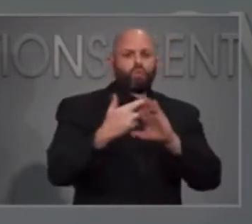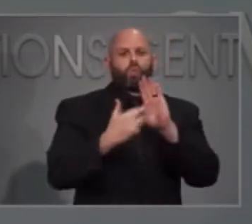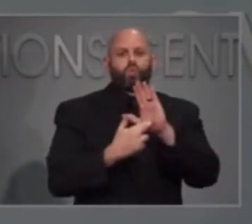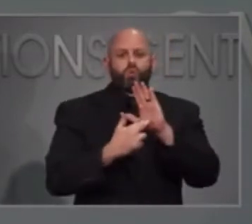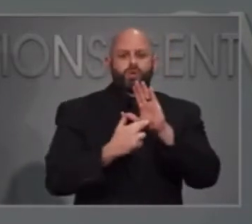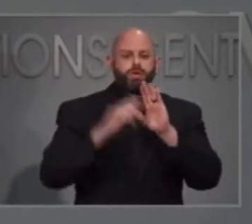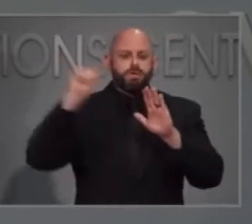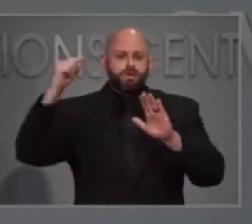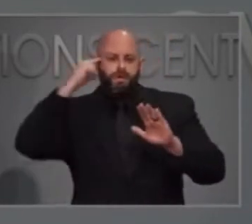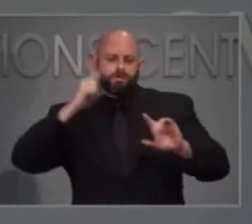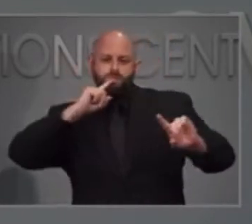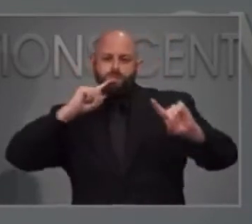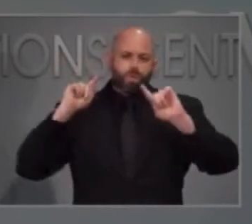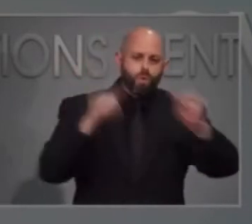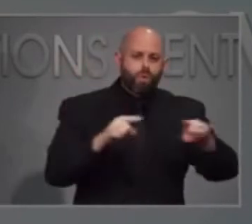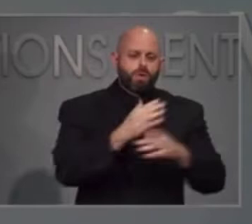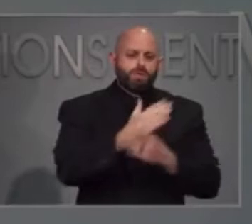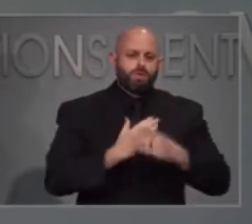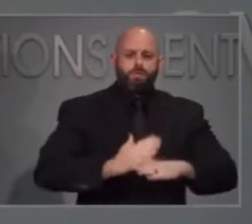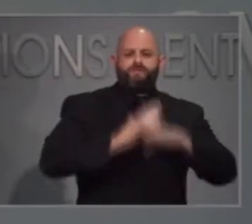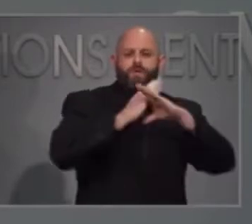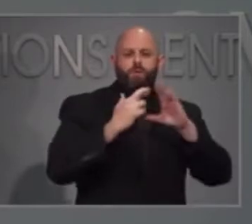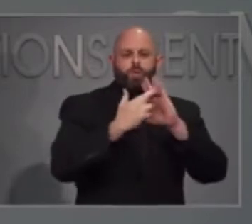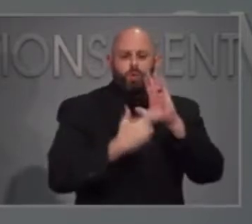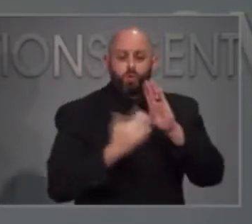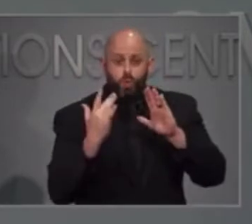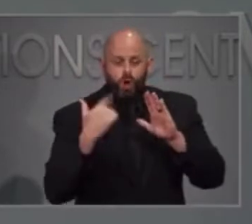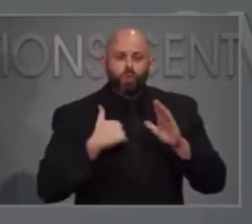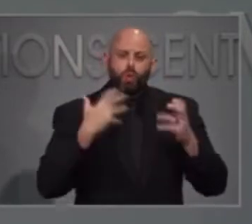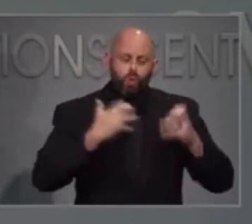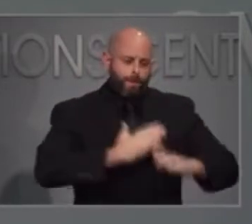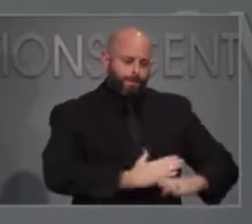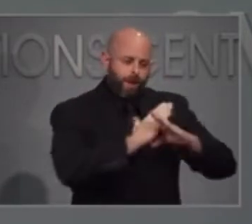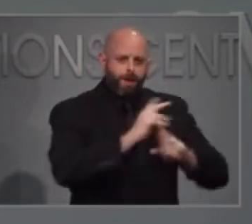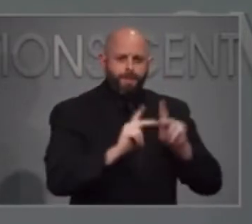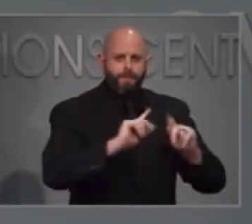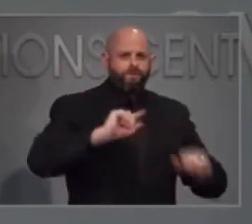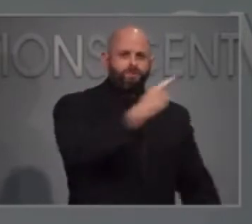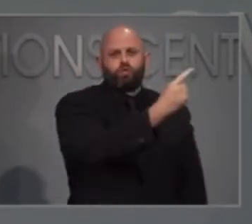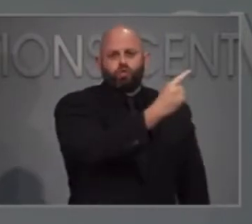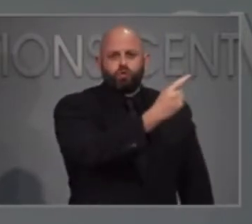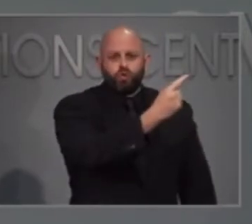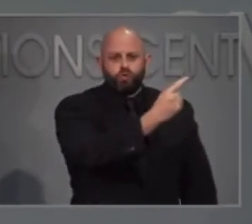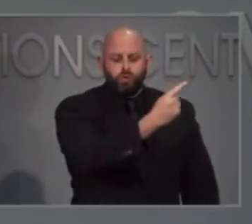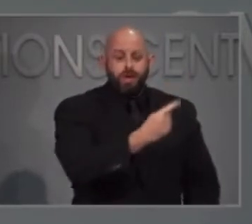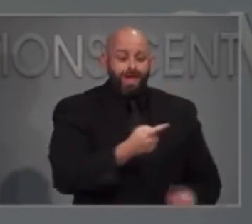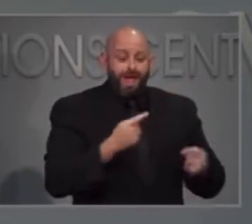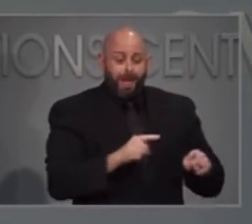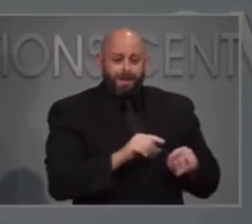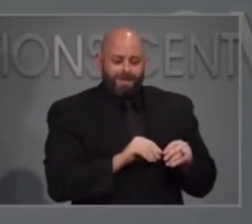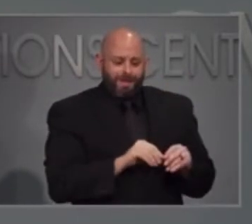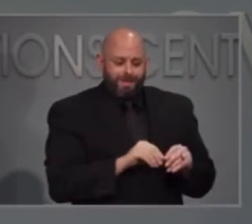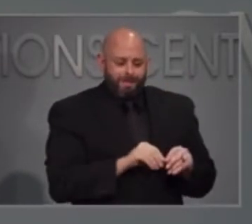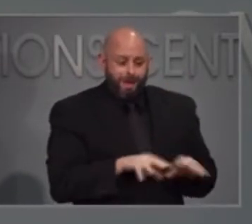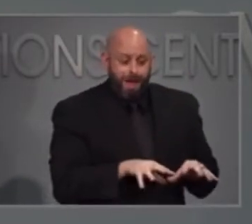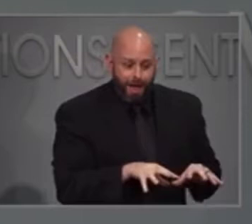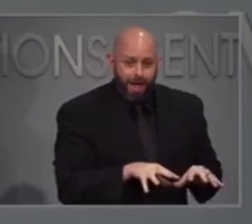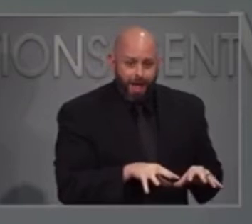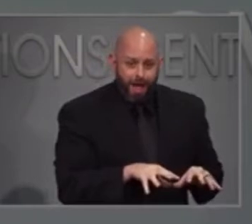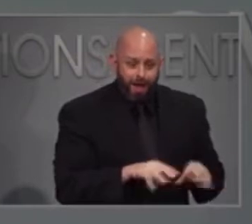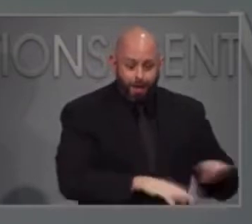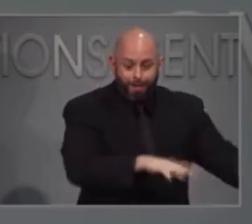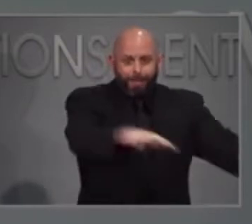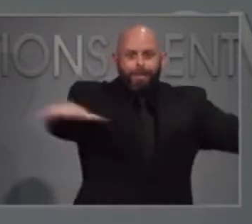these prevention methods so we can protect folks on the front end, because we know once the virus is in some of these long-term care settings,